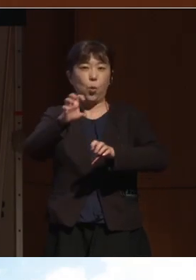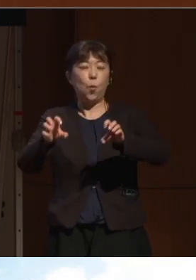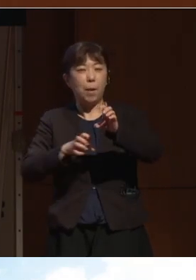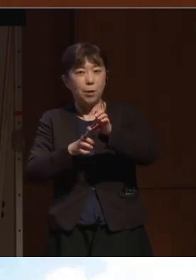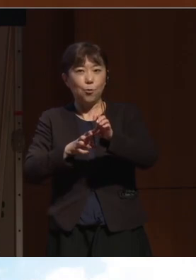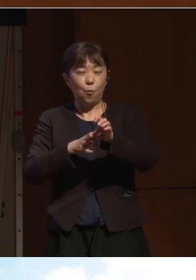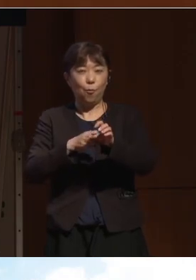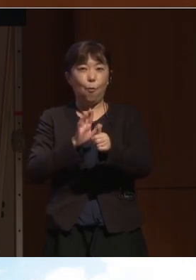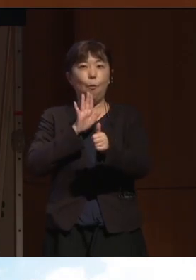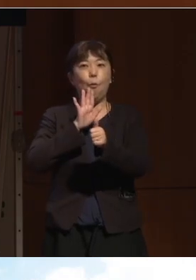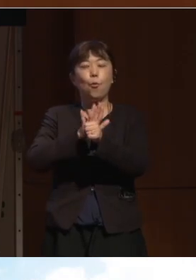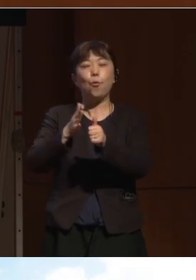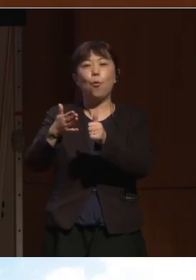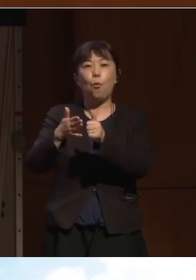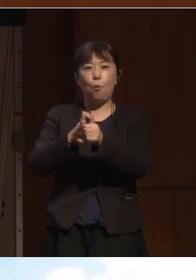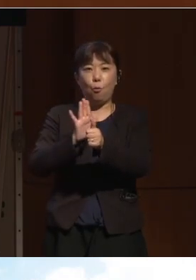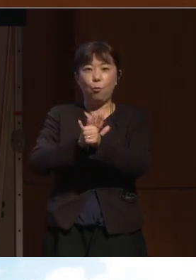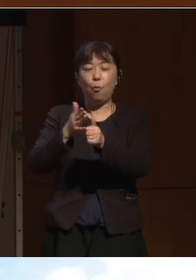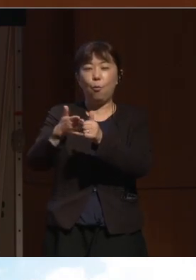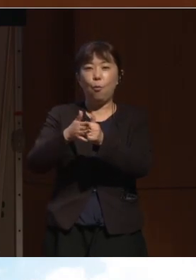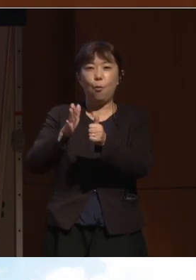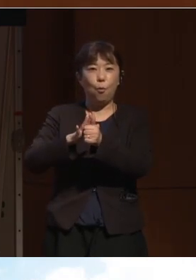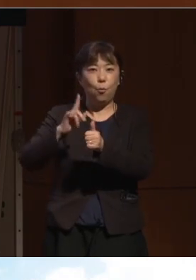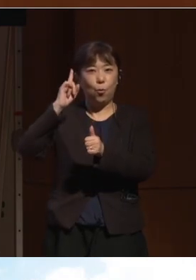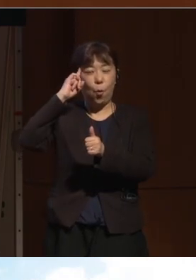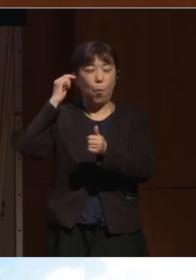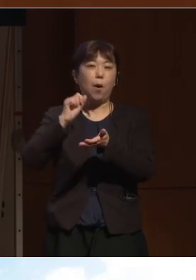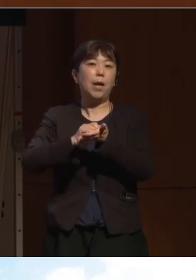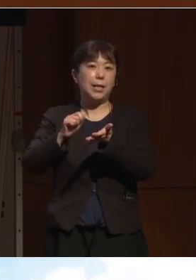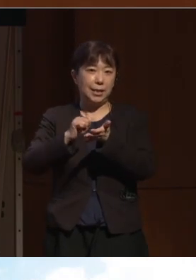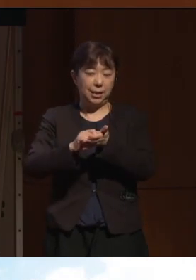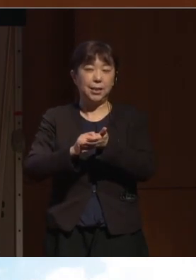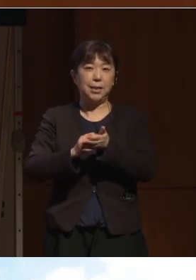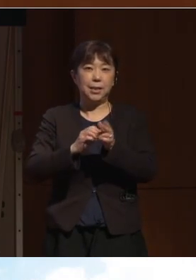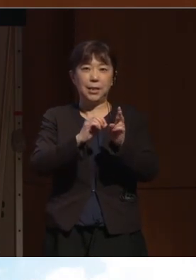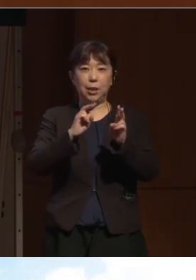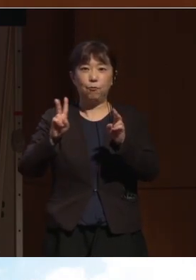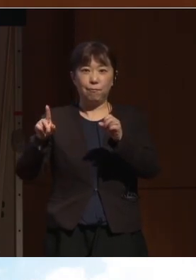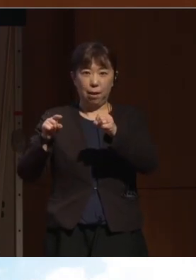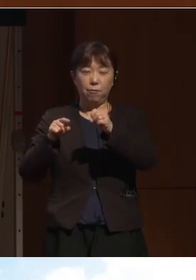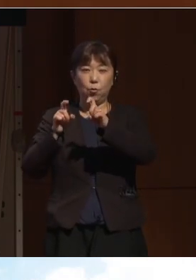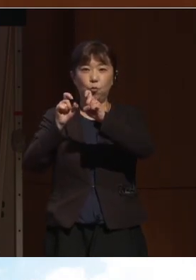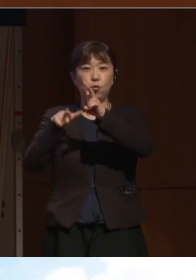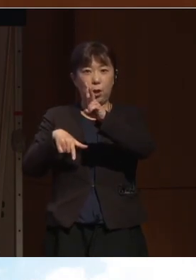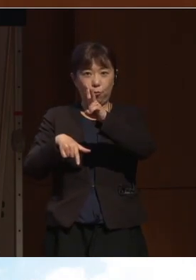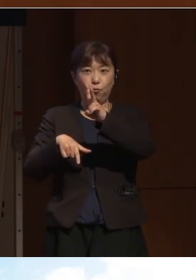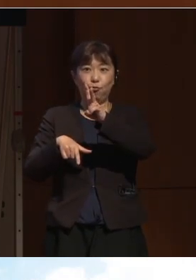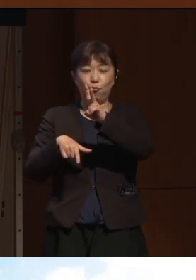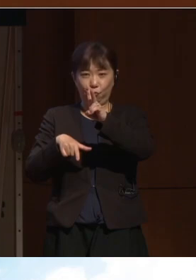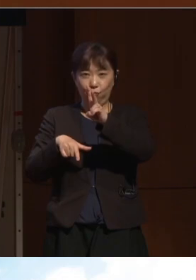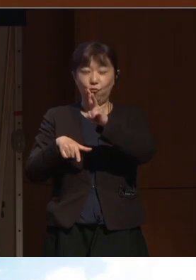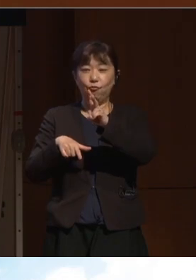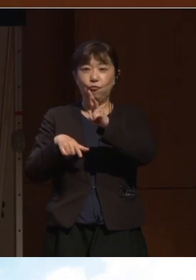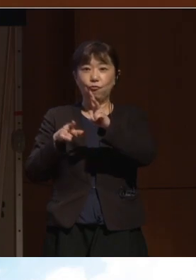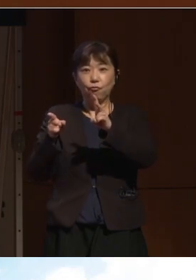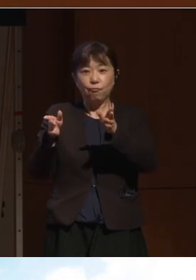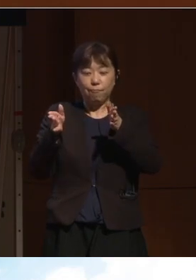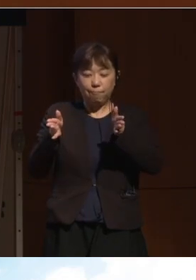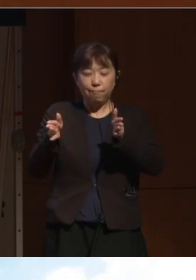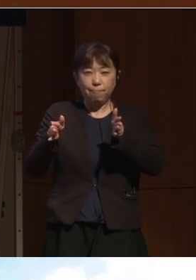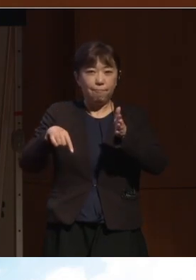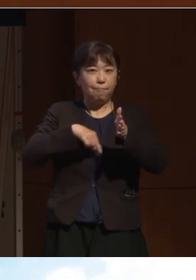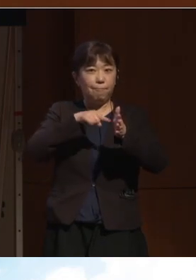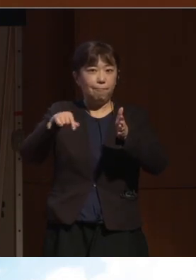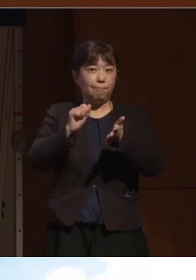2024. Both AMED and our NIHR as listed as implementing agencies for that. And that's important because it includes health and